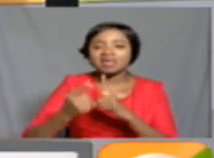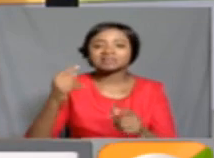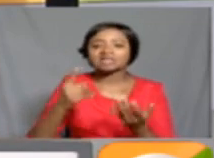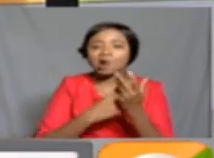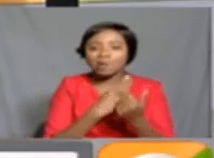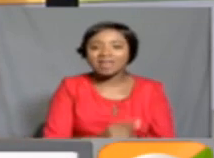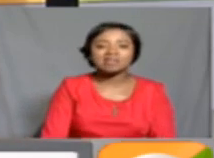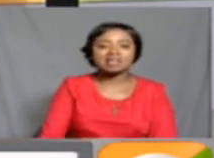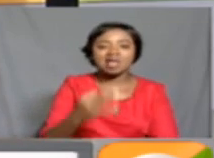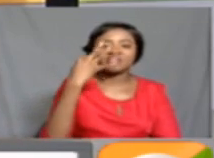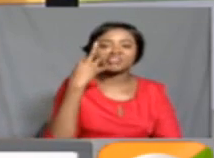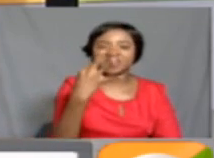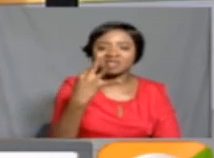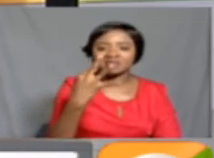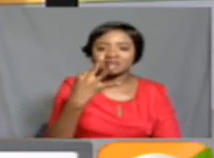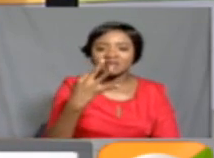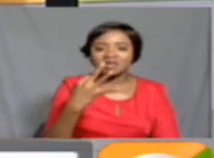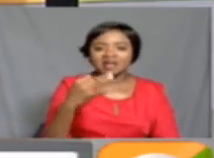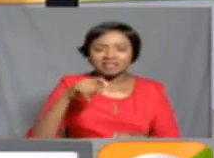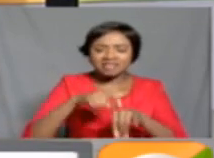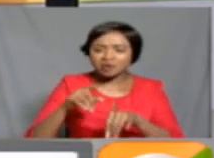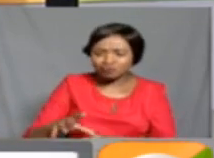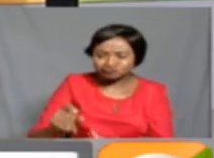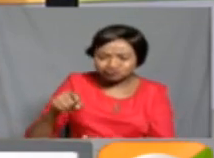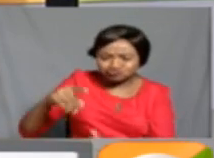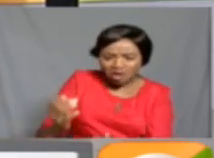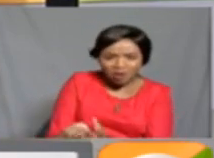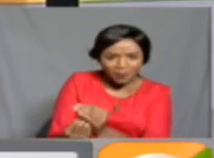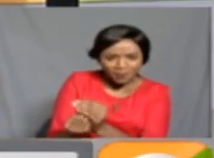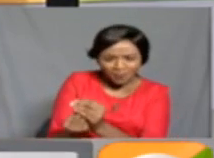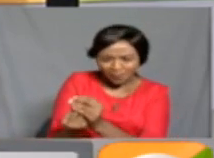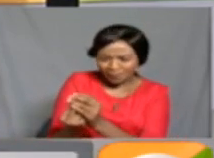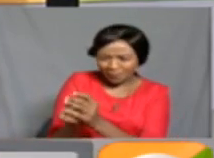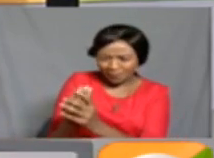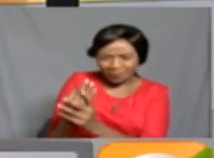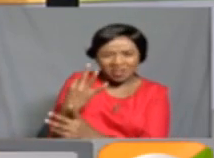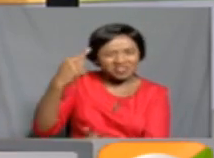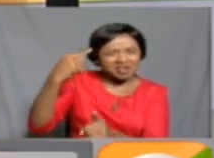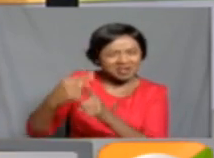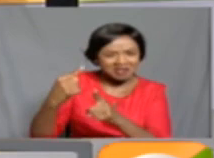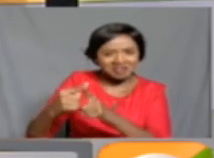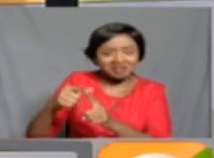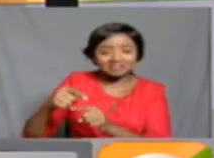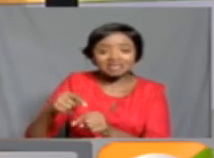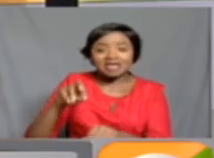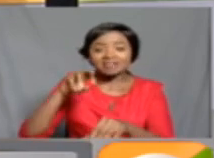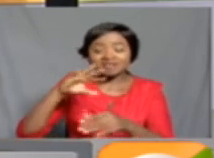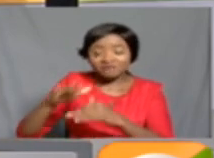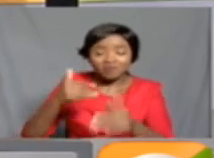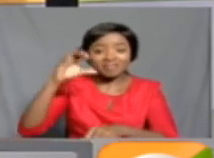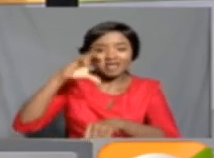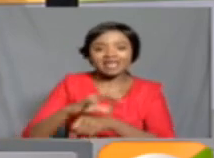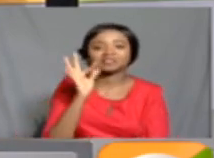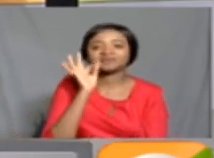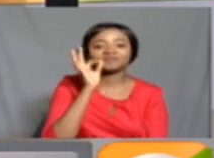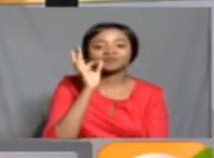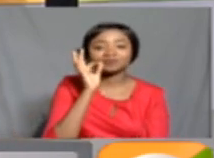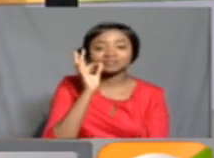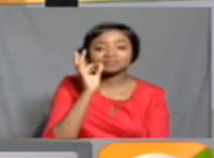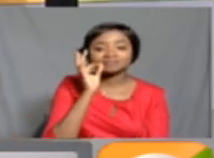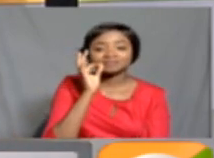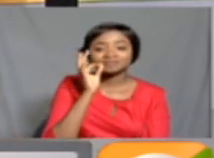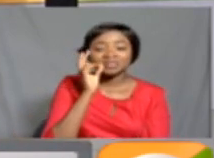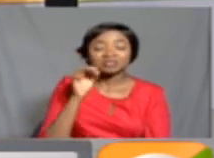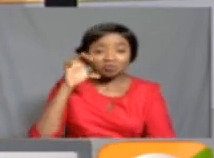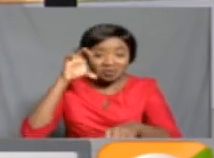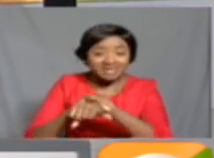before they begin producing the fruit. So it's going to take a while. And the yield per acre, I'm told, is anywhere between 300